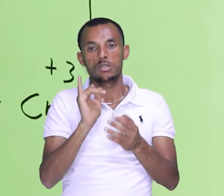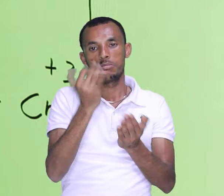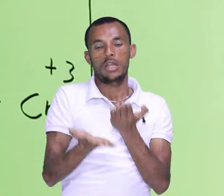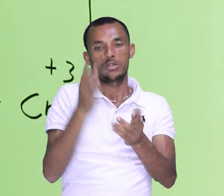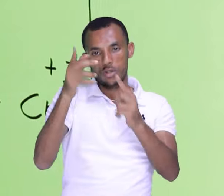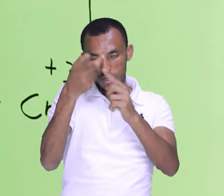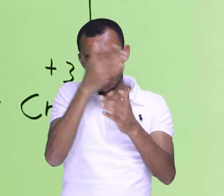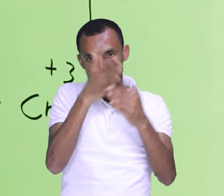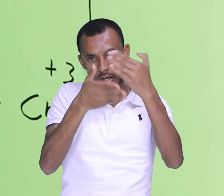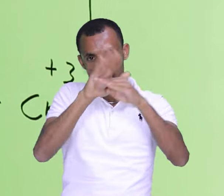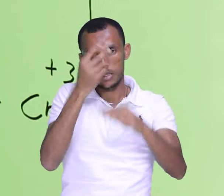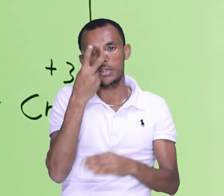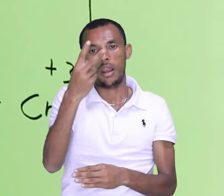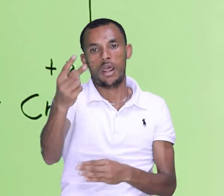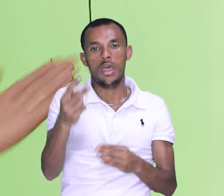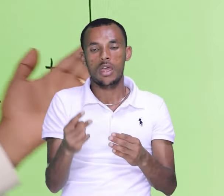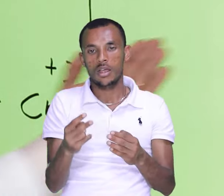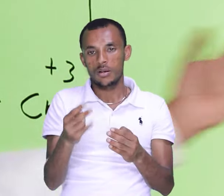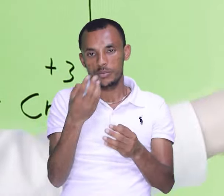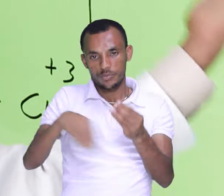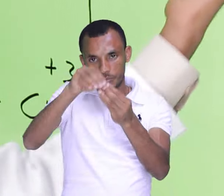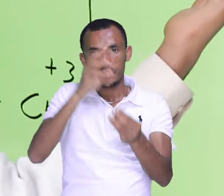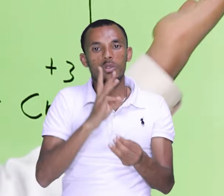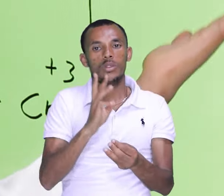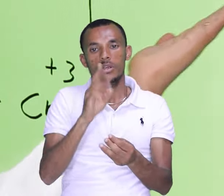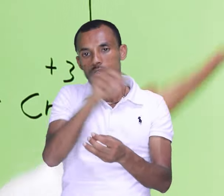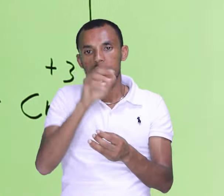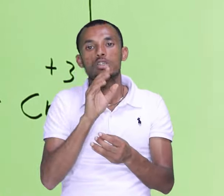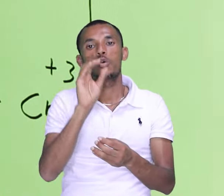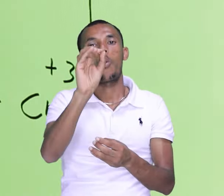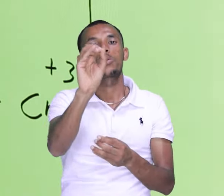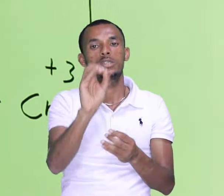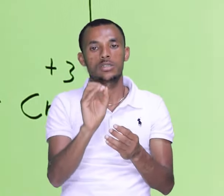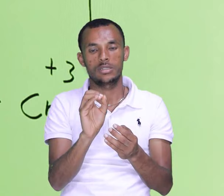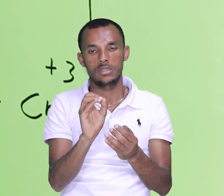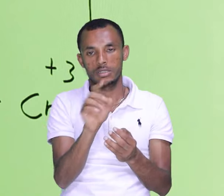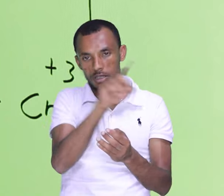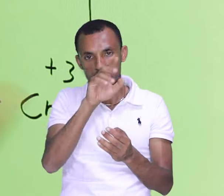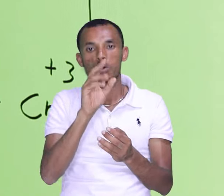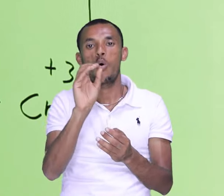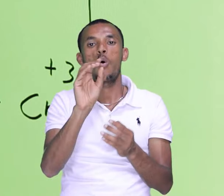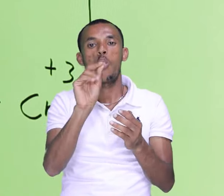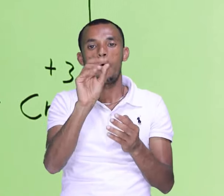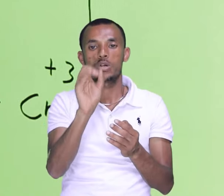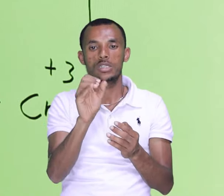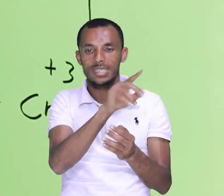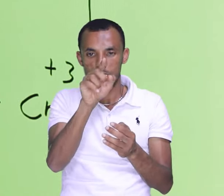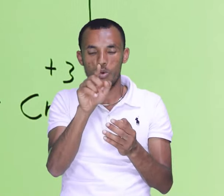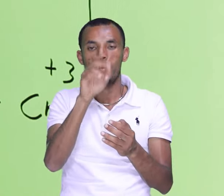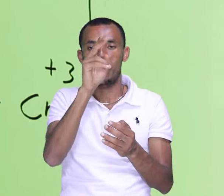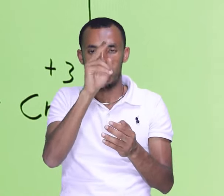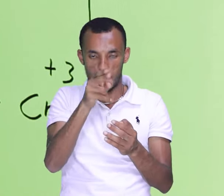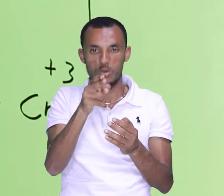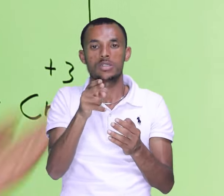step? Balance oxygen by addition of what? Water. Already there is no oxygen. Oxygen is balanced. There is no oxygen. There is no hydrogen. There is no RH